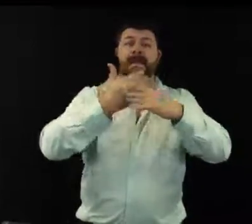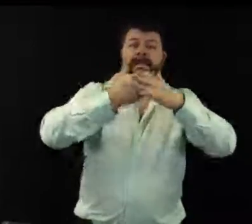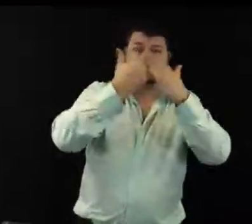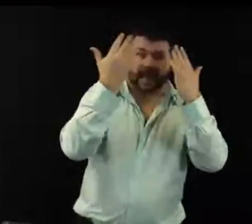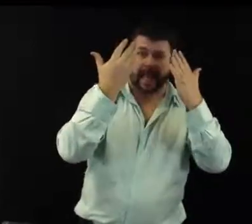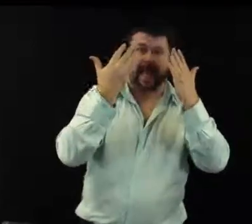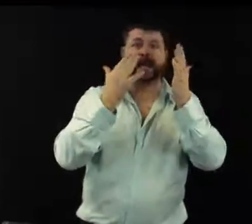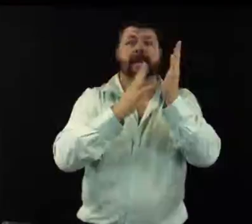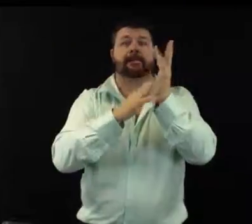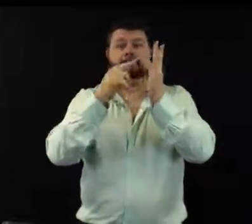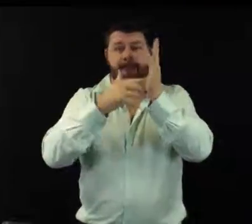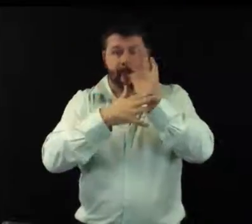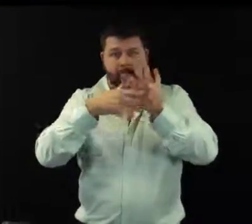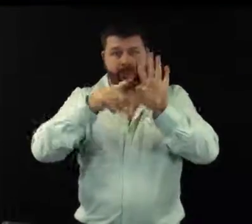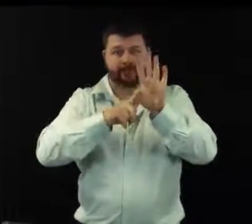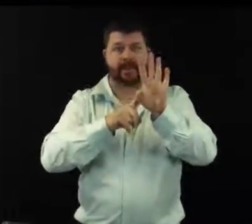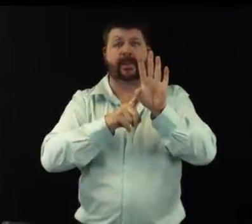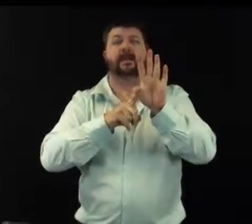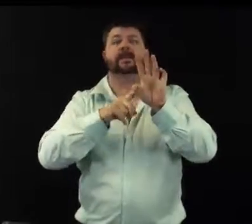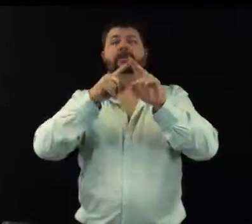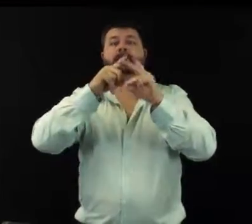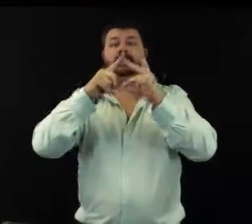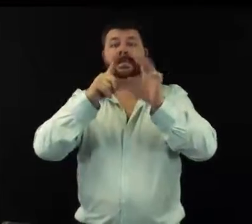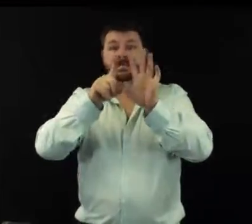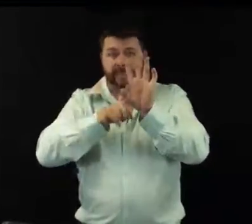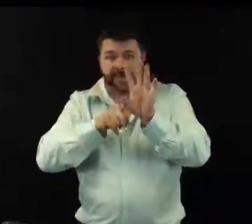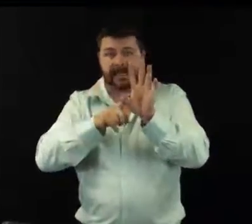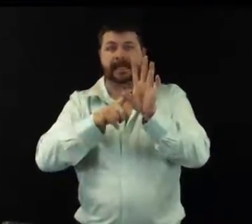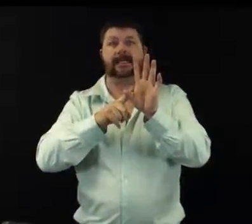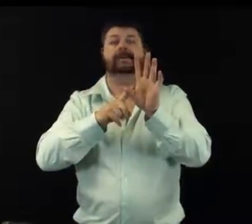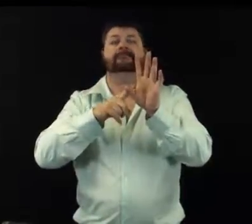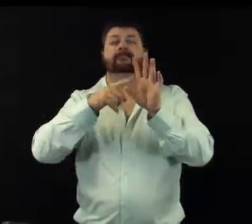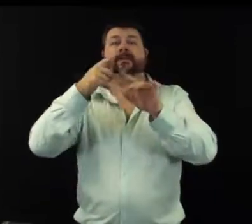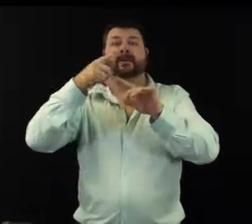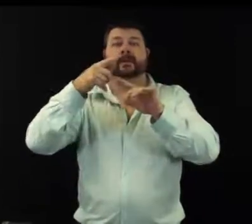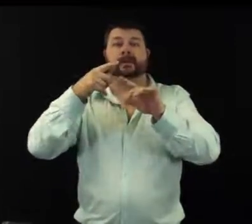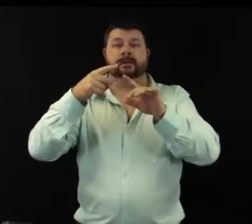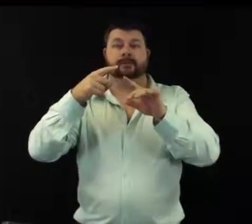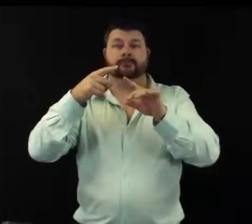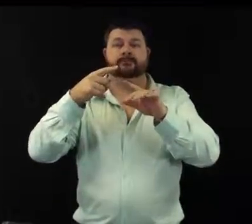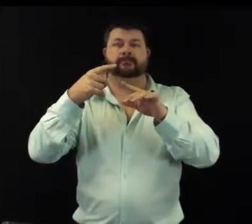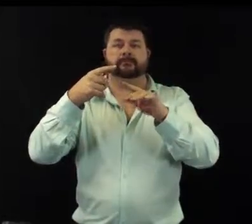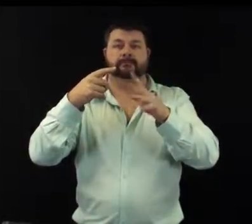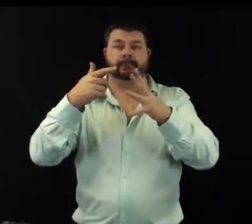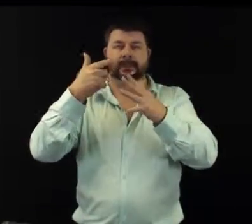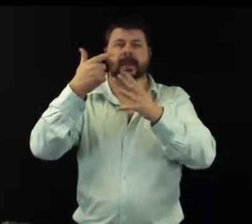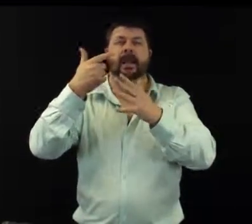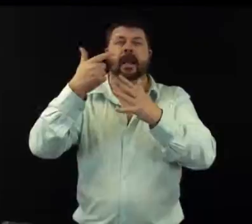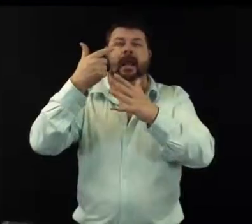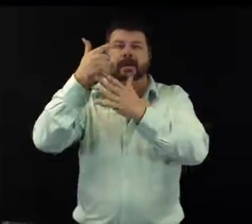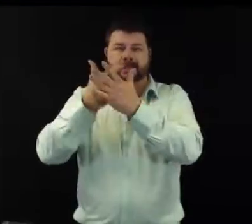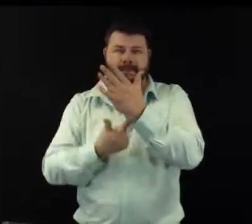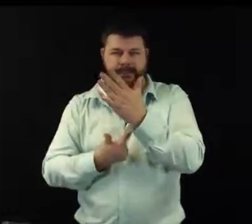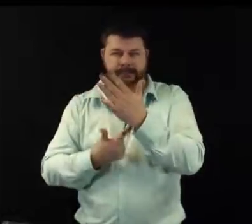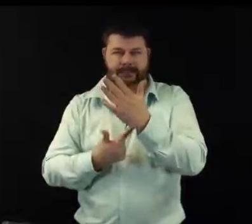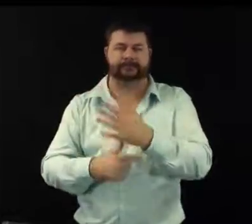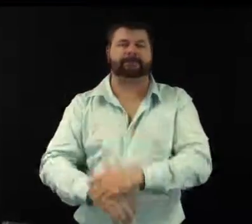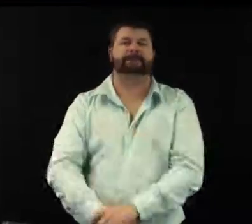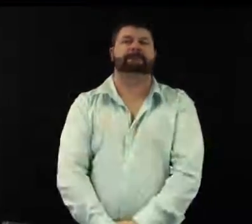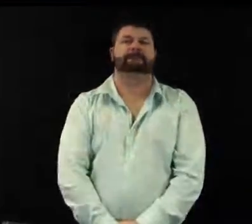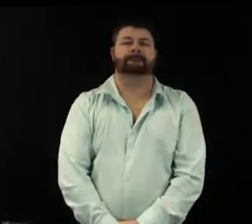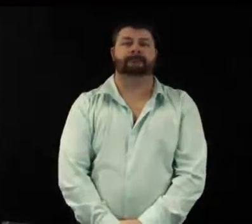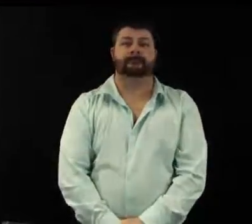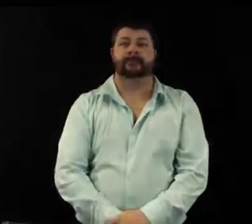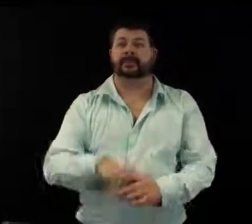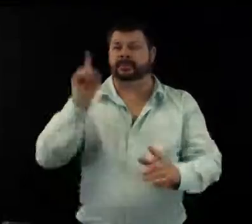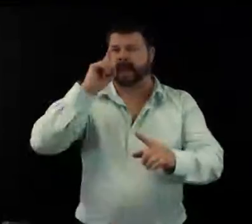area. The top toolbar lets you change between timescale views of your calendar. You can choose to see all your calendar entries for a single day